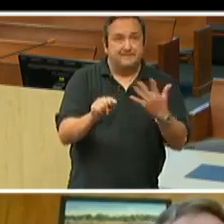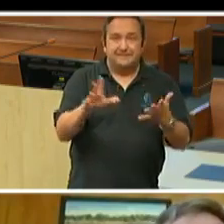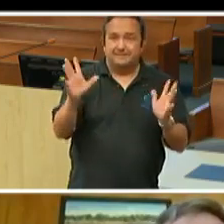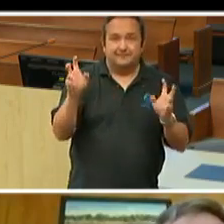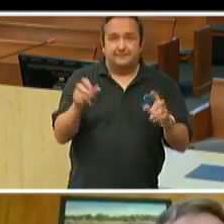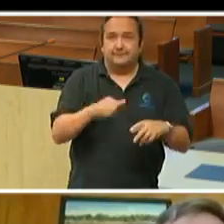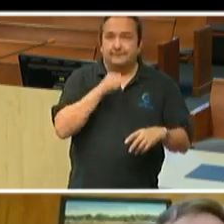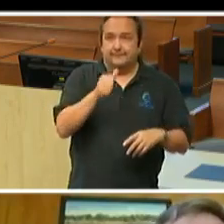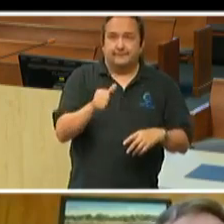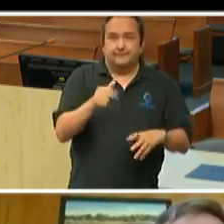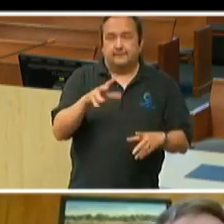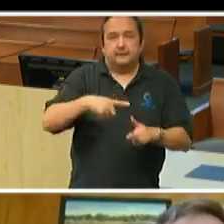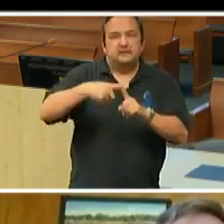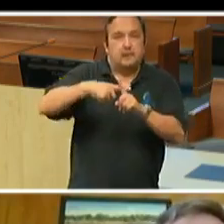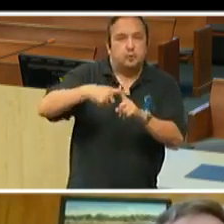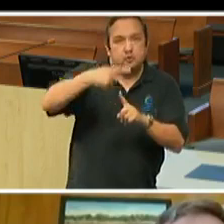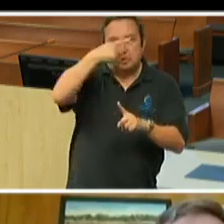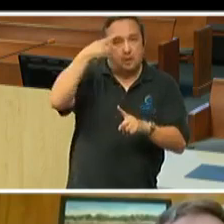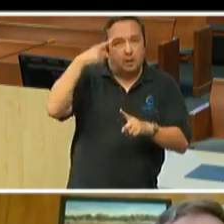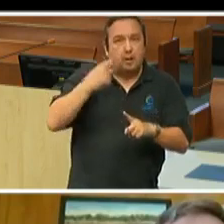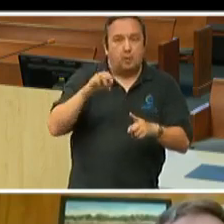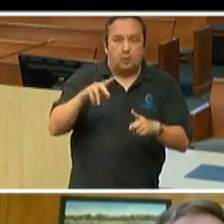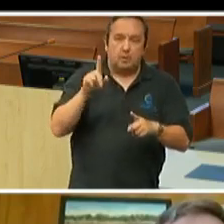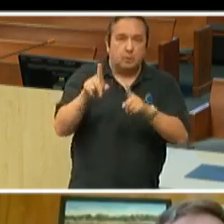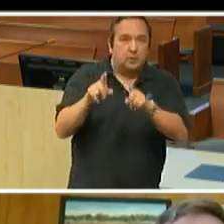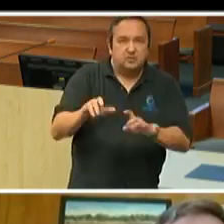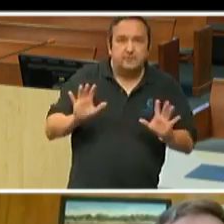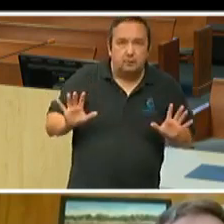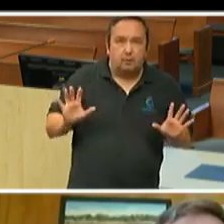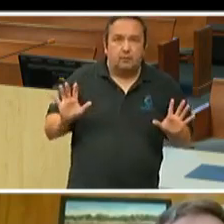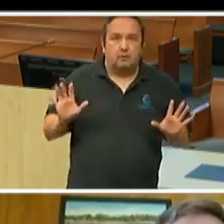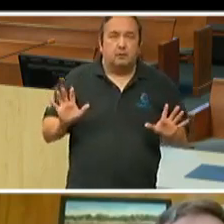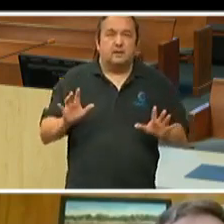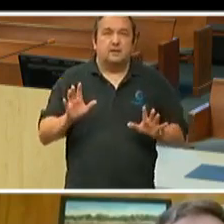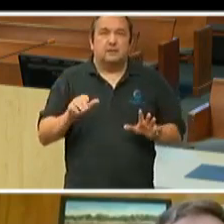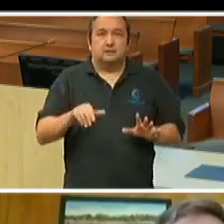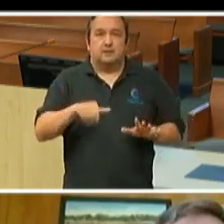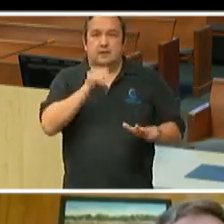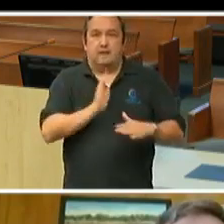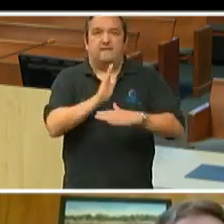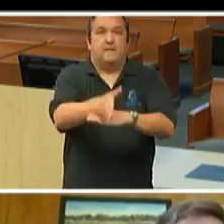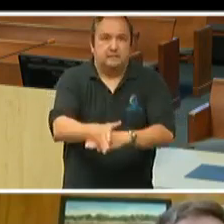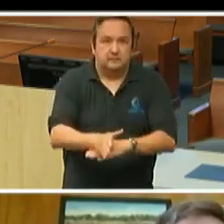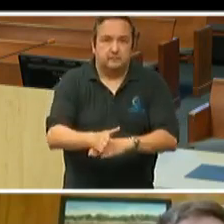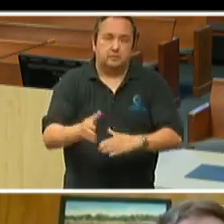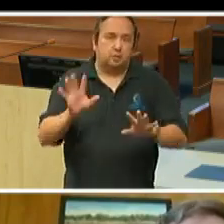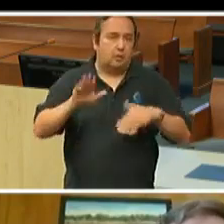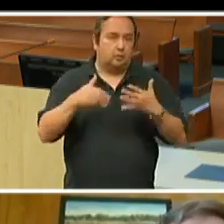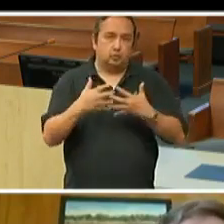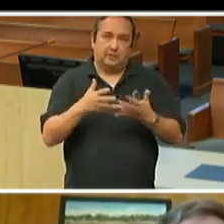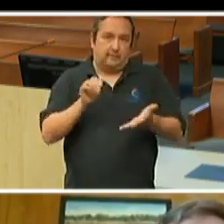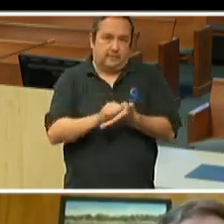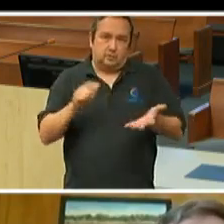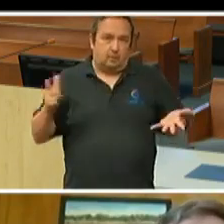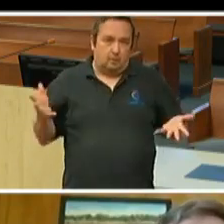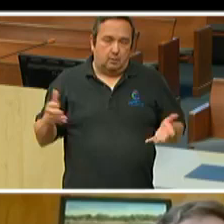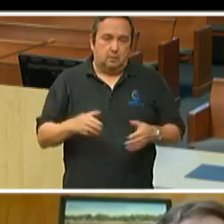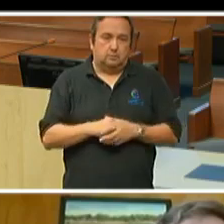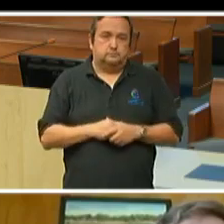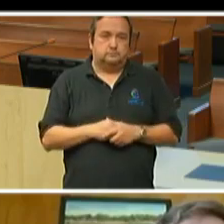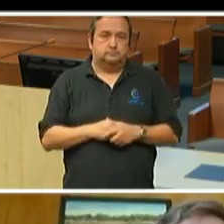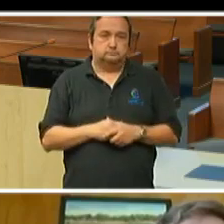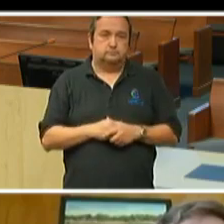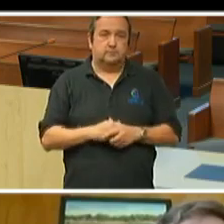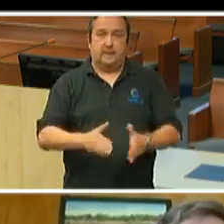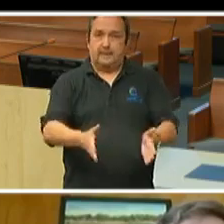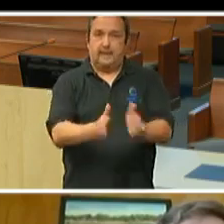non-invasively taking temperature and then asking a couple questions. And that's pretty much all screening is, and